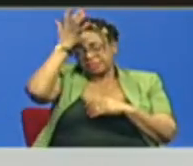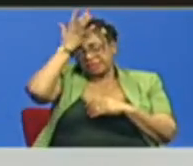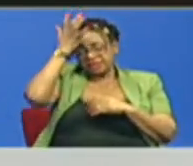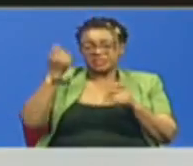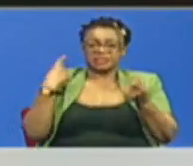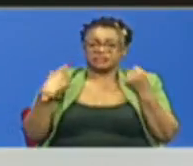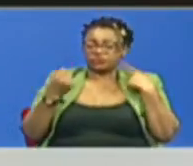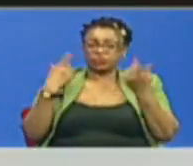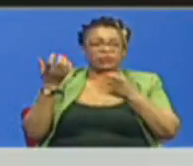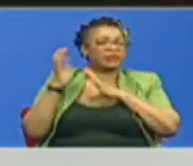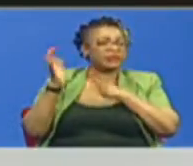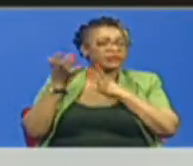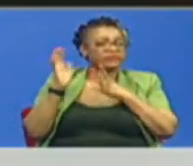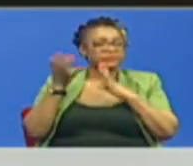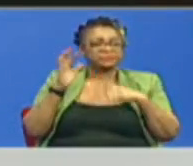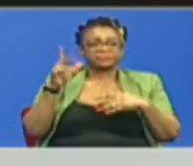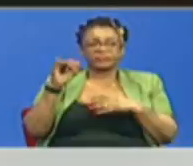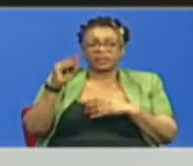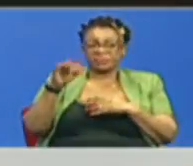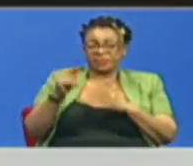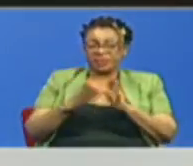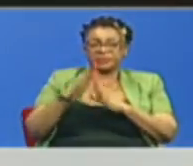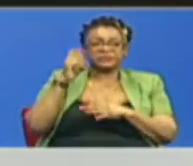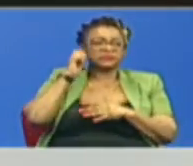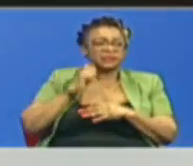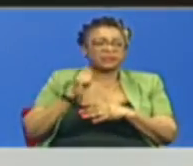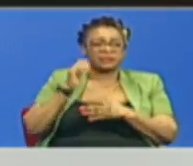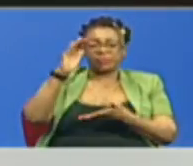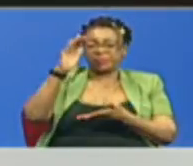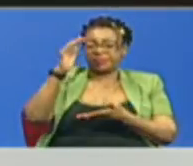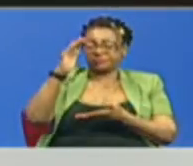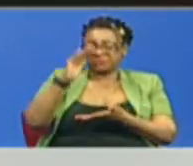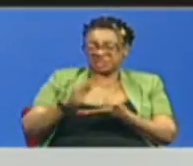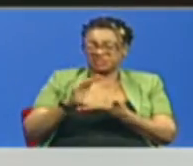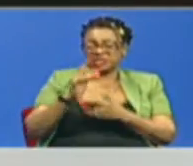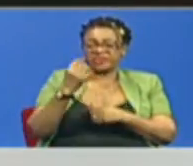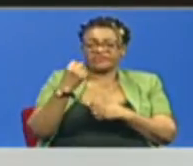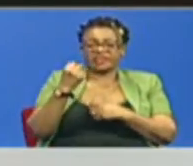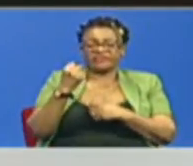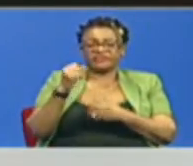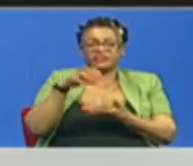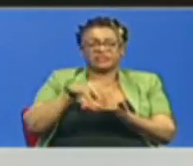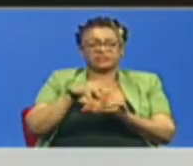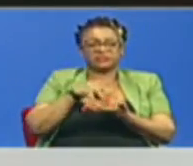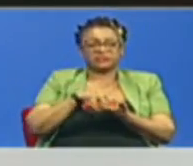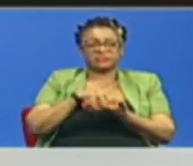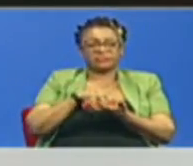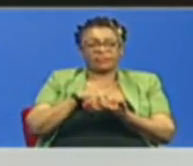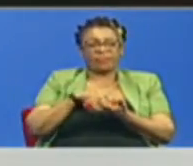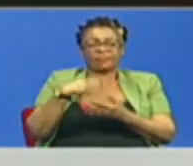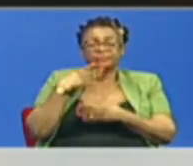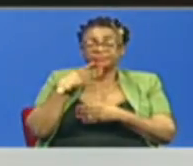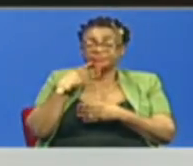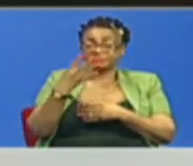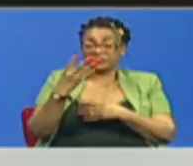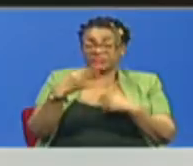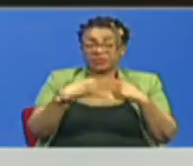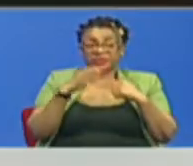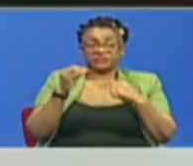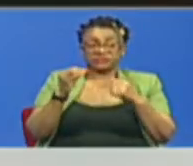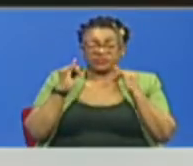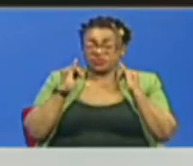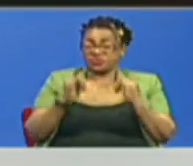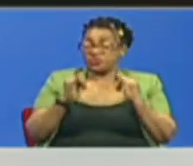Kilifi, Laikipia and Nandi all recorded less than five cases. 480 of those newly infected